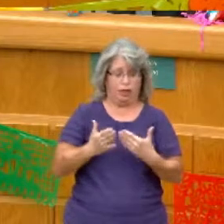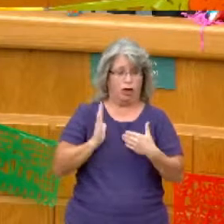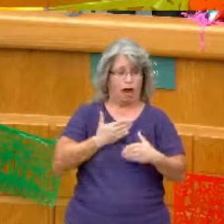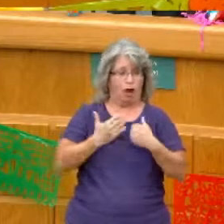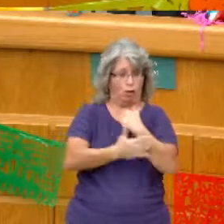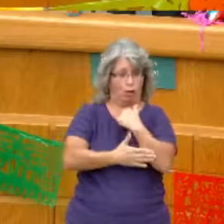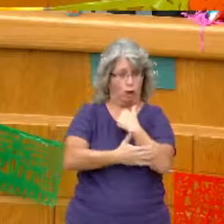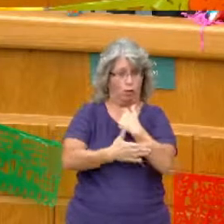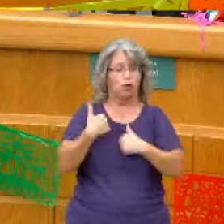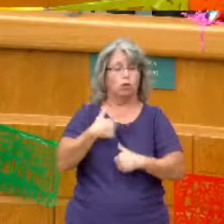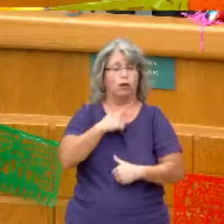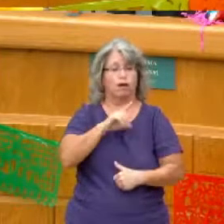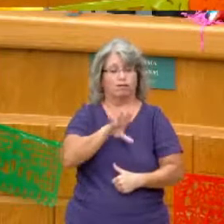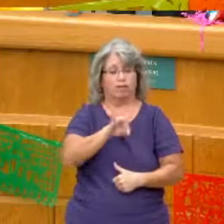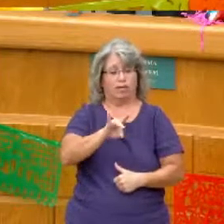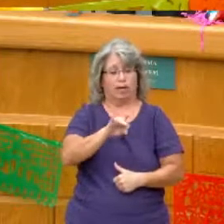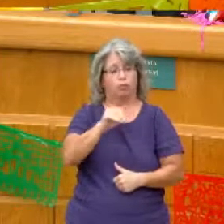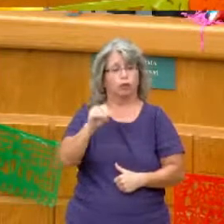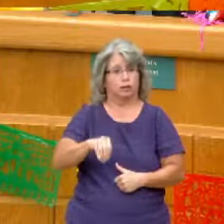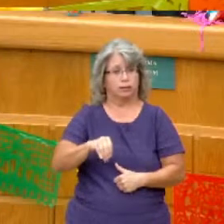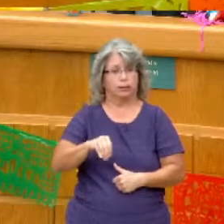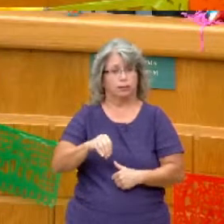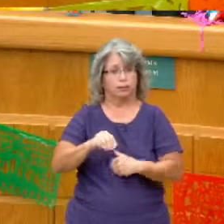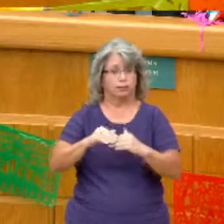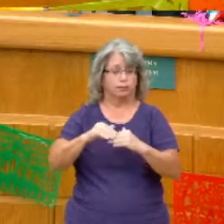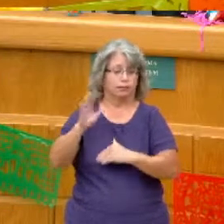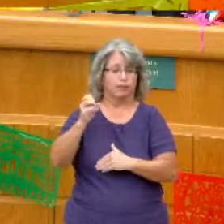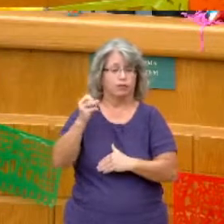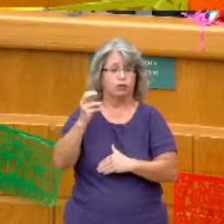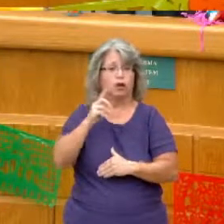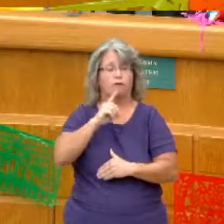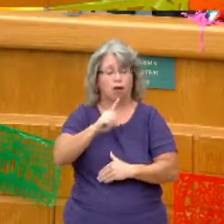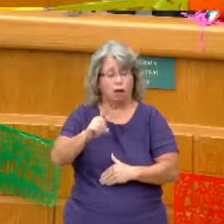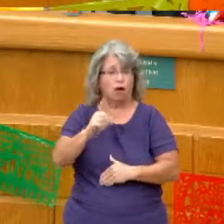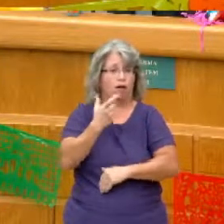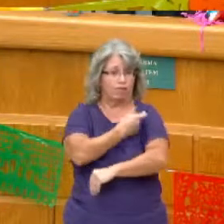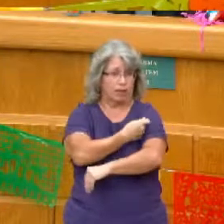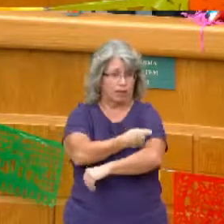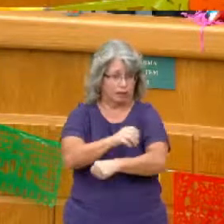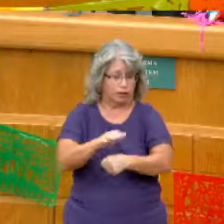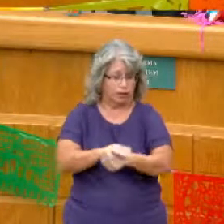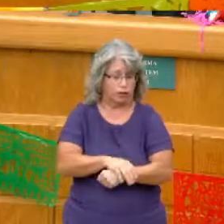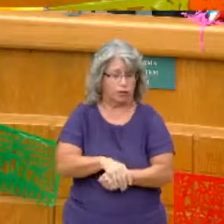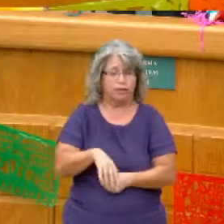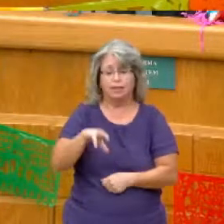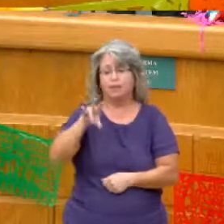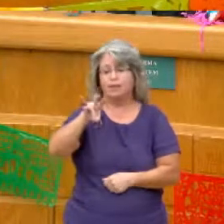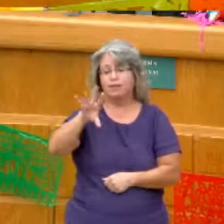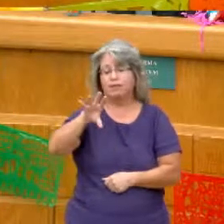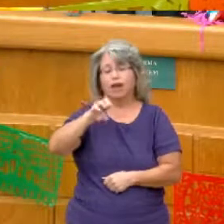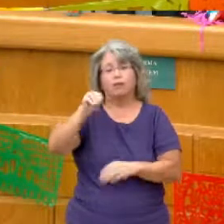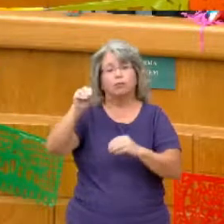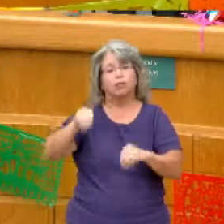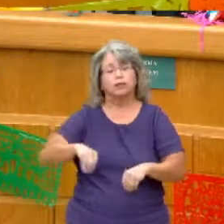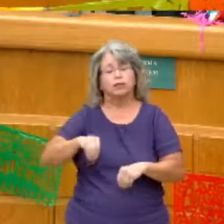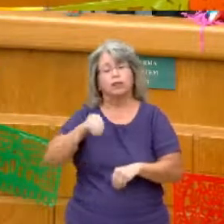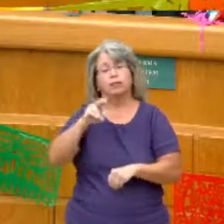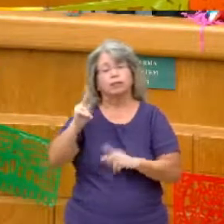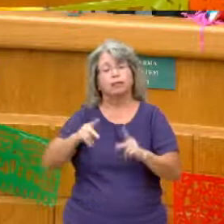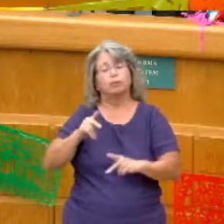that same population, and 75% of those ages 65 and older are fully